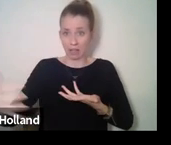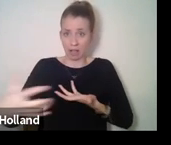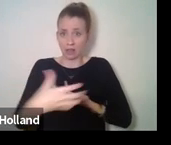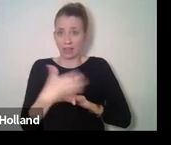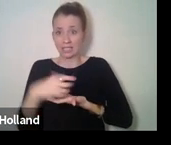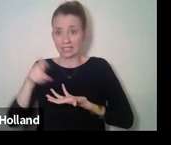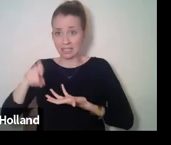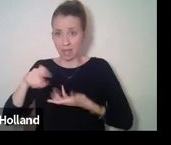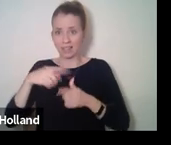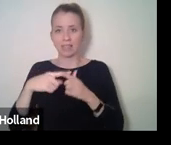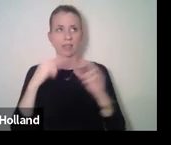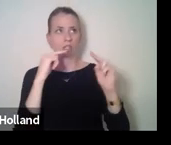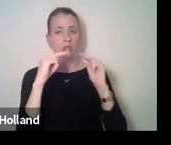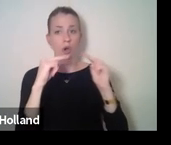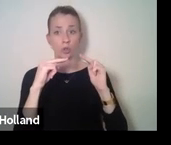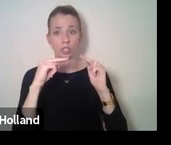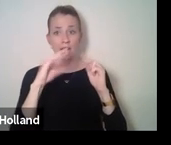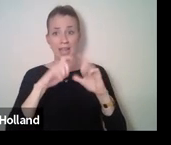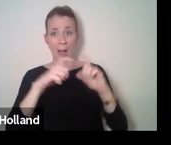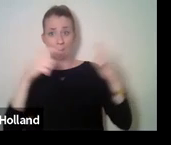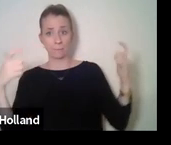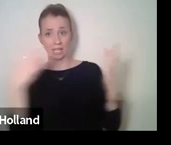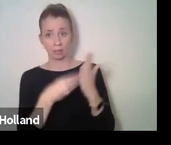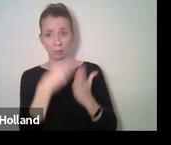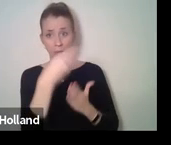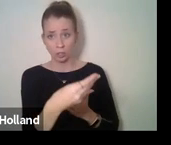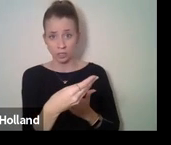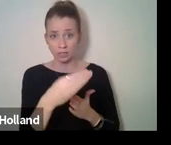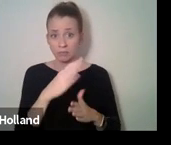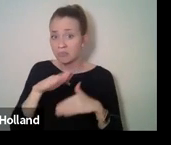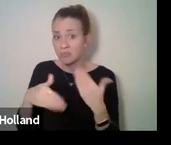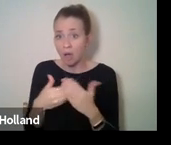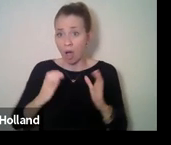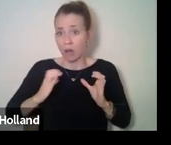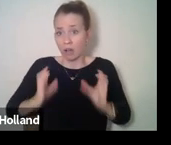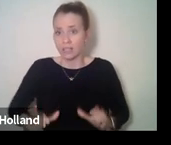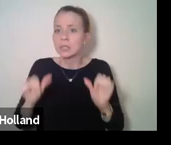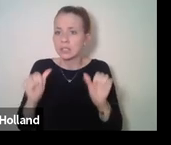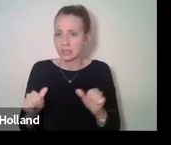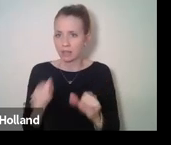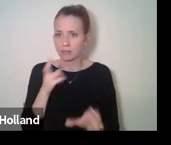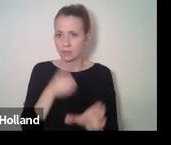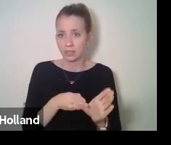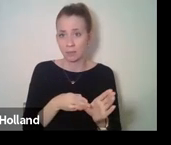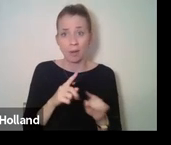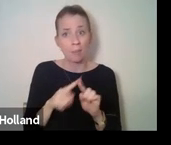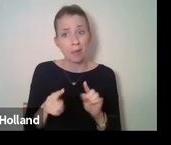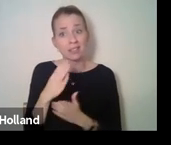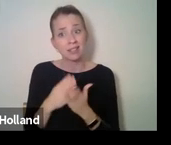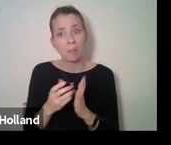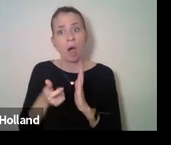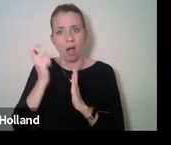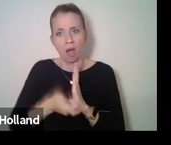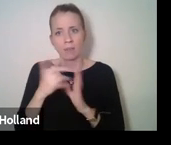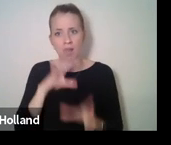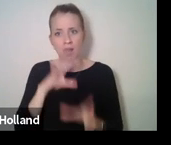bulk purchase. All energy customers are eligible to participate, but some are automatically